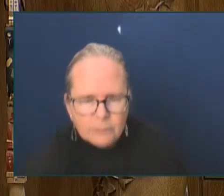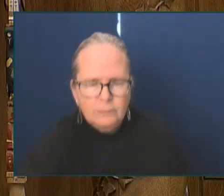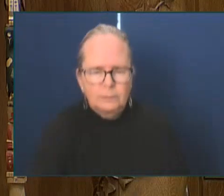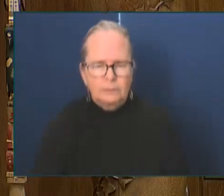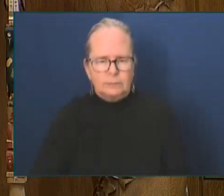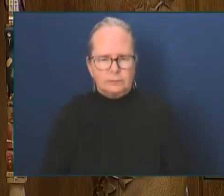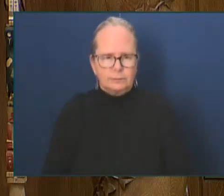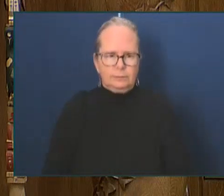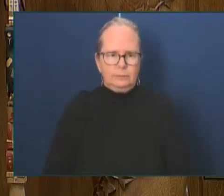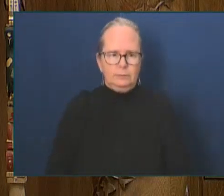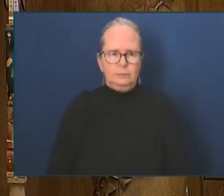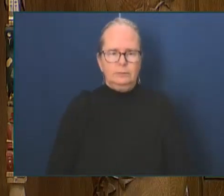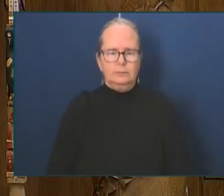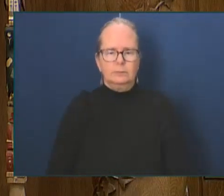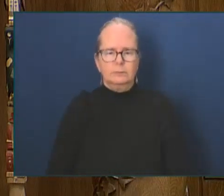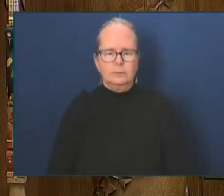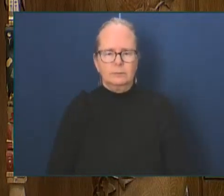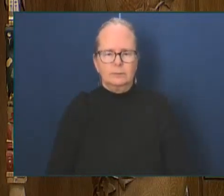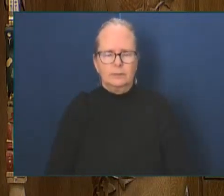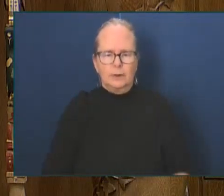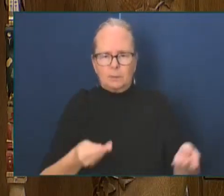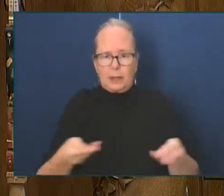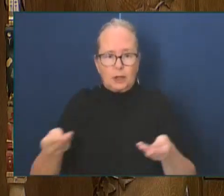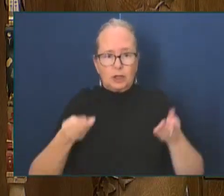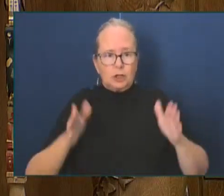Members, please.